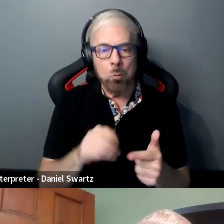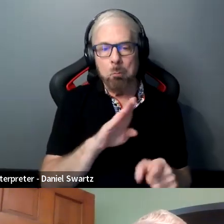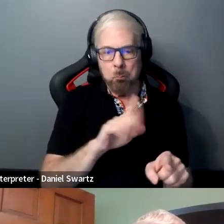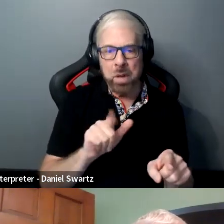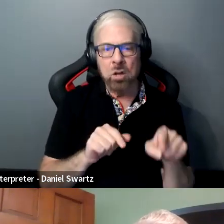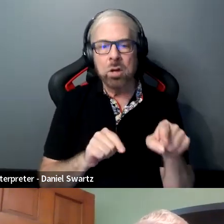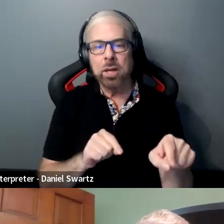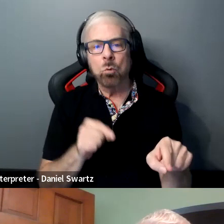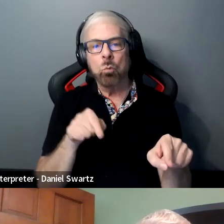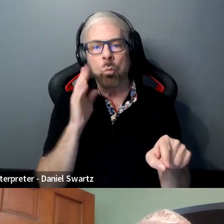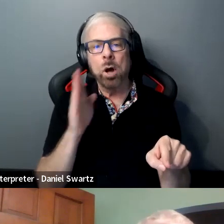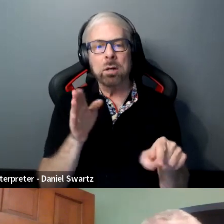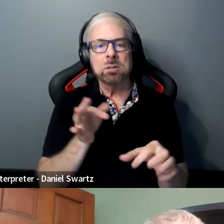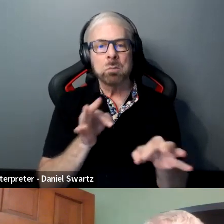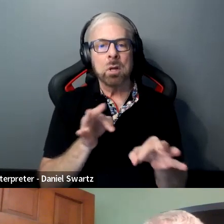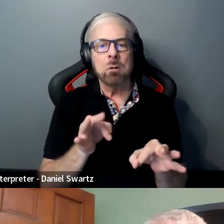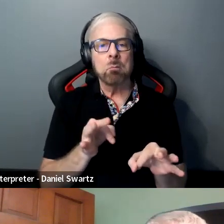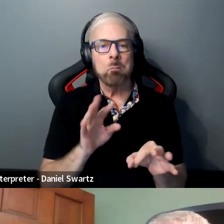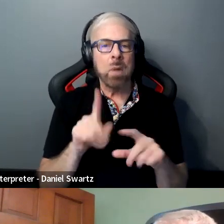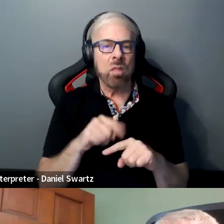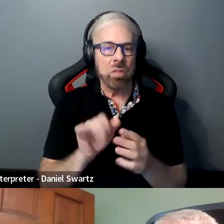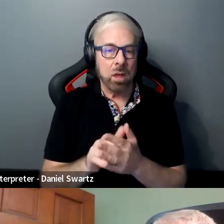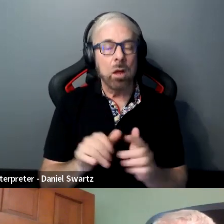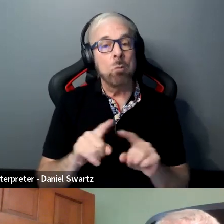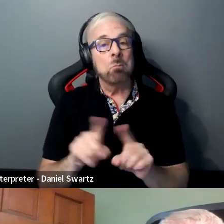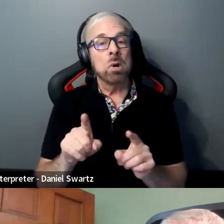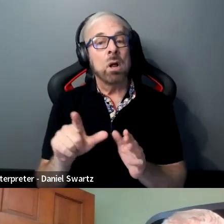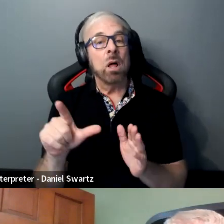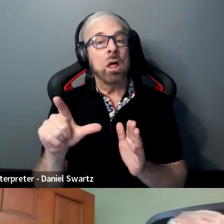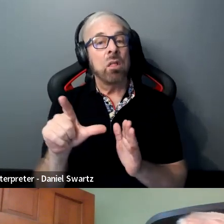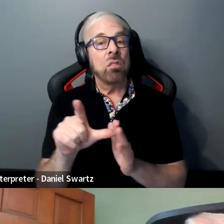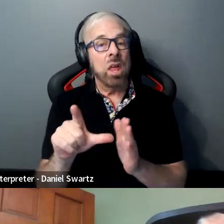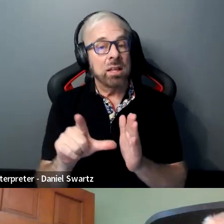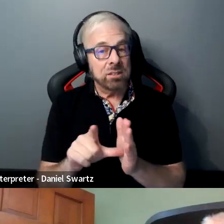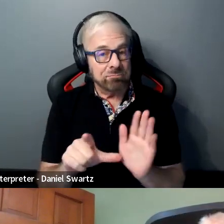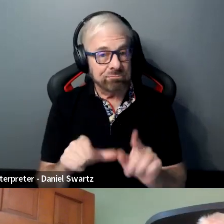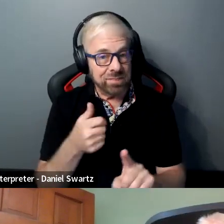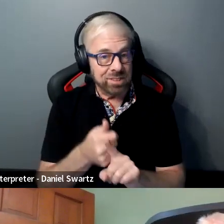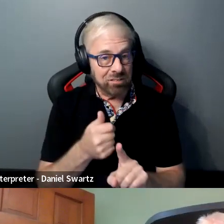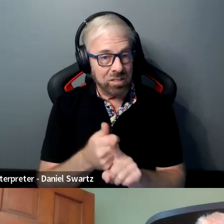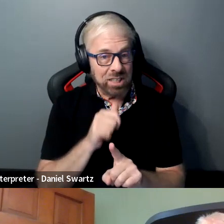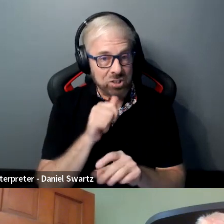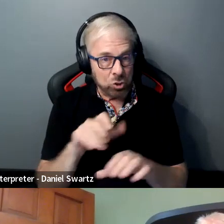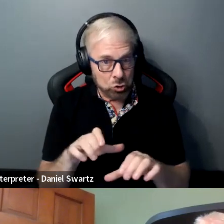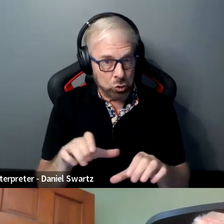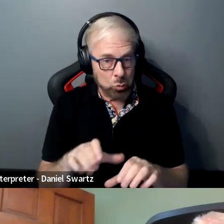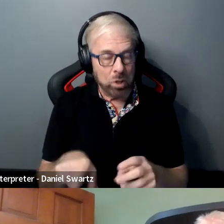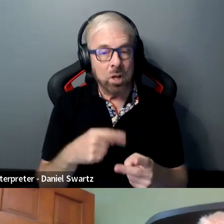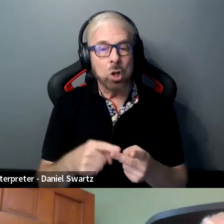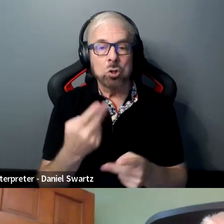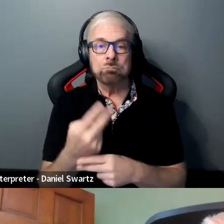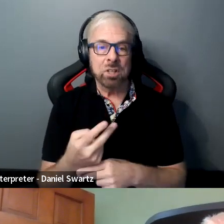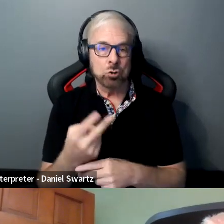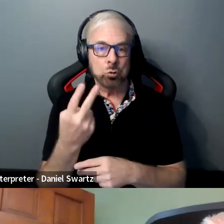you about that. What the legislation did not do, and what the two bills that Amy